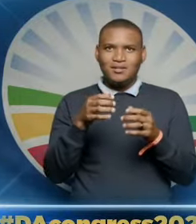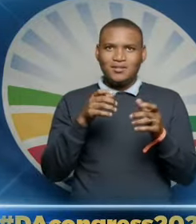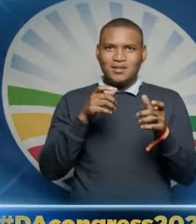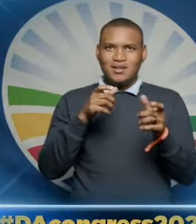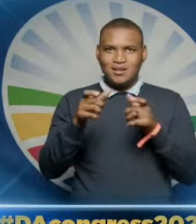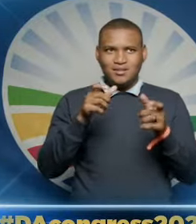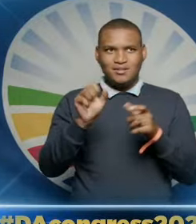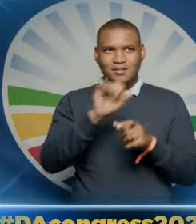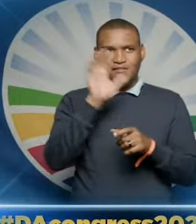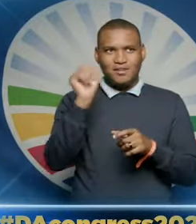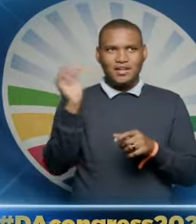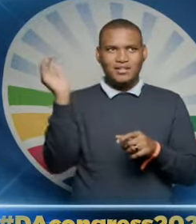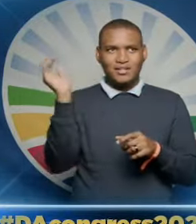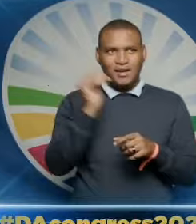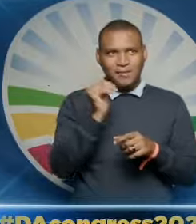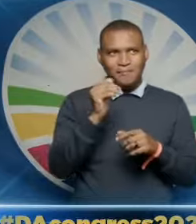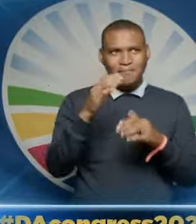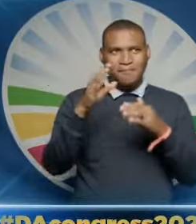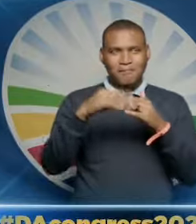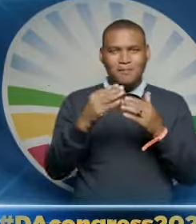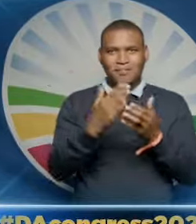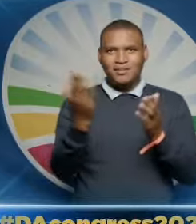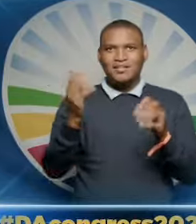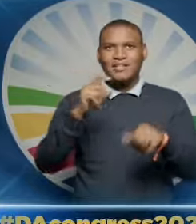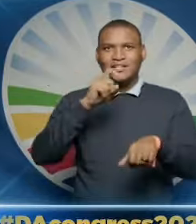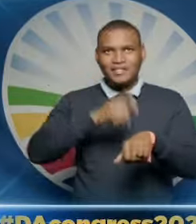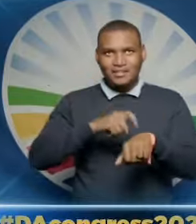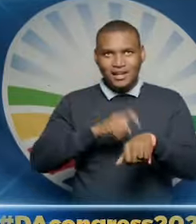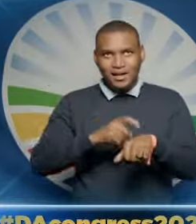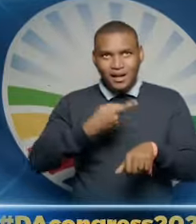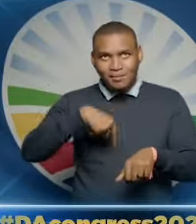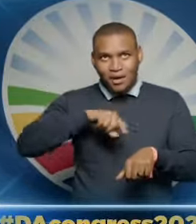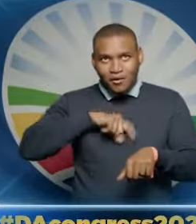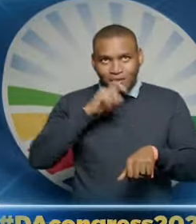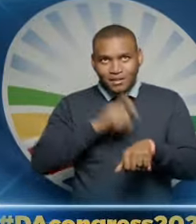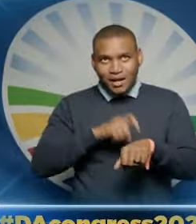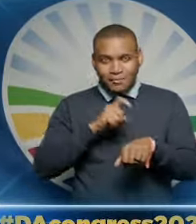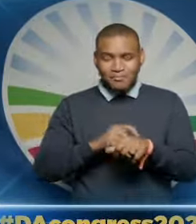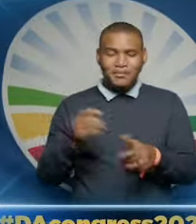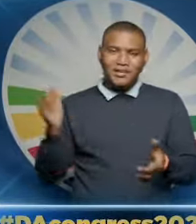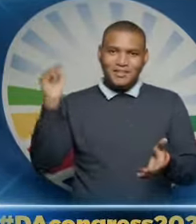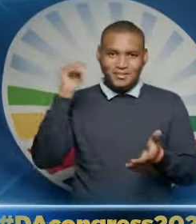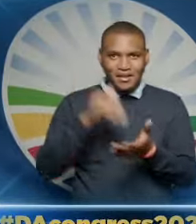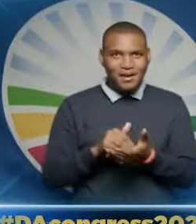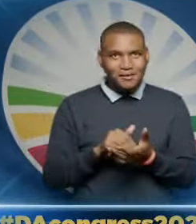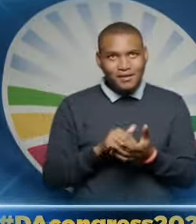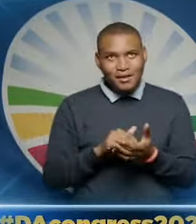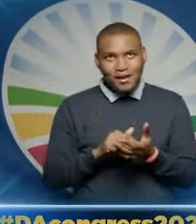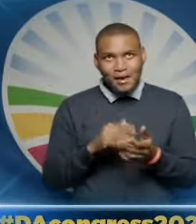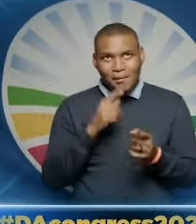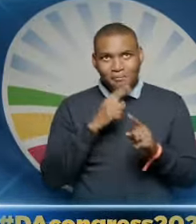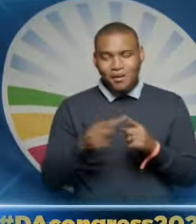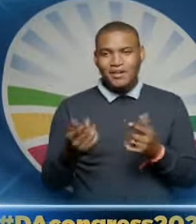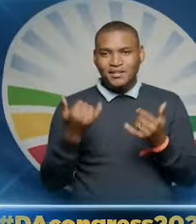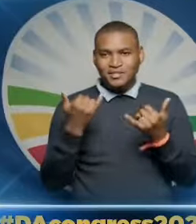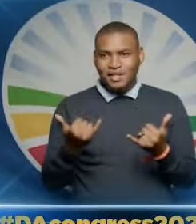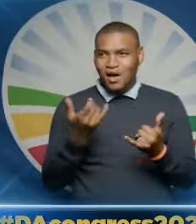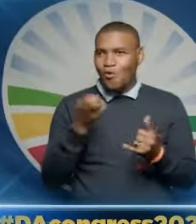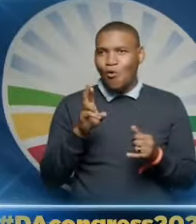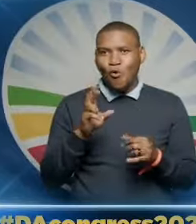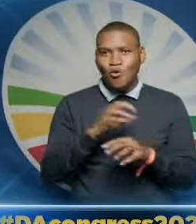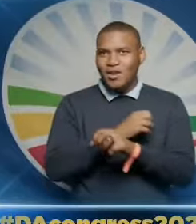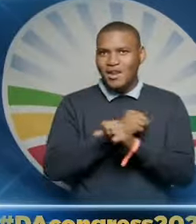come. Delegates, it is time. Our time has come. But it is now or